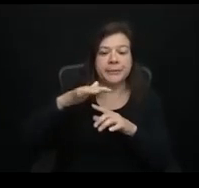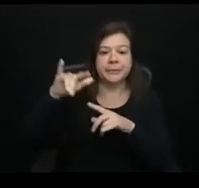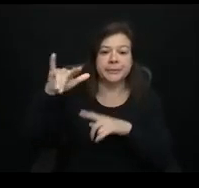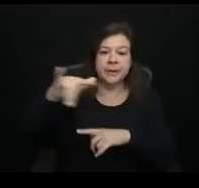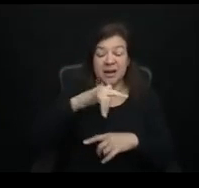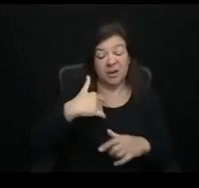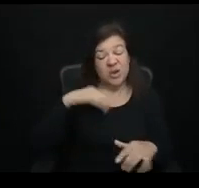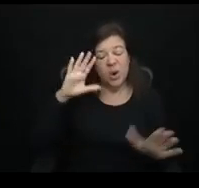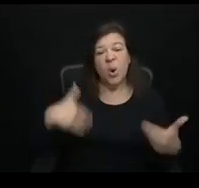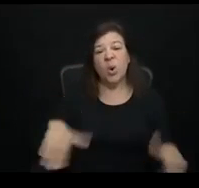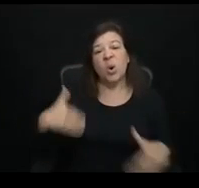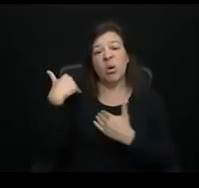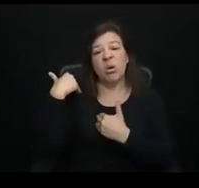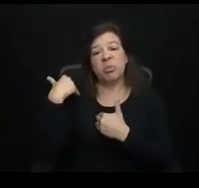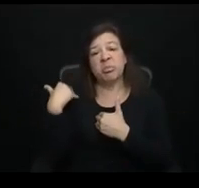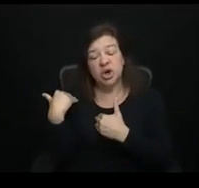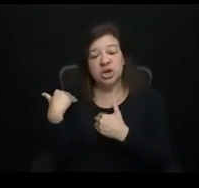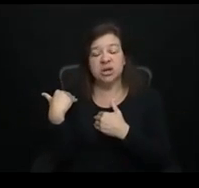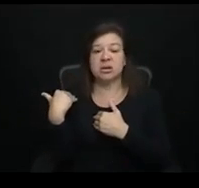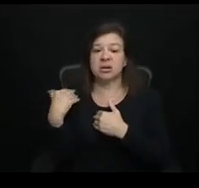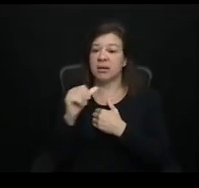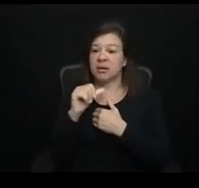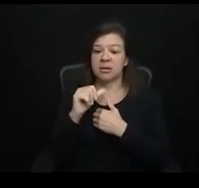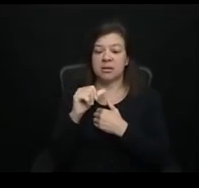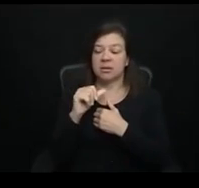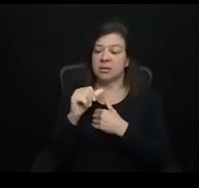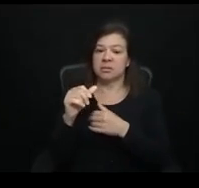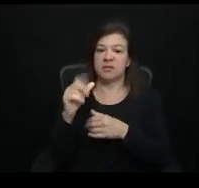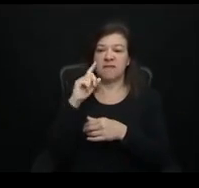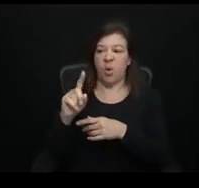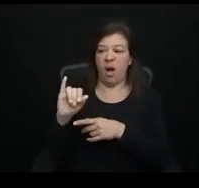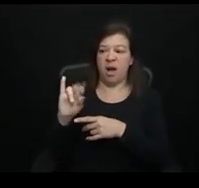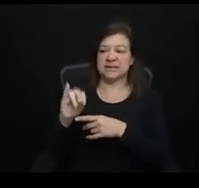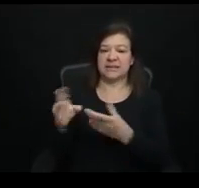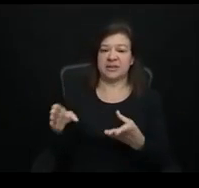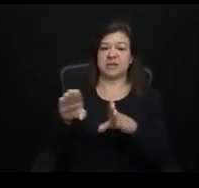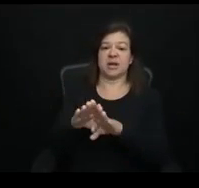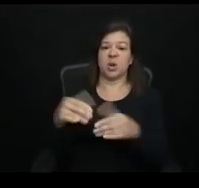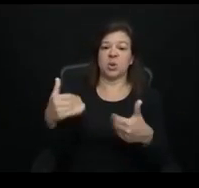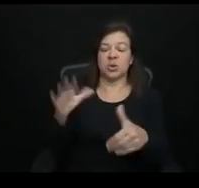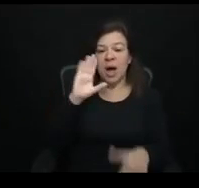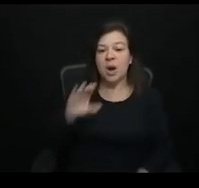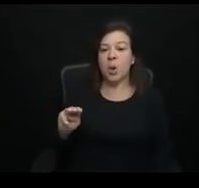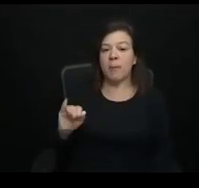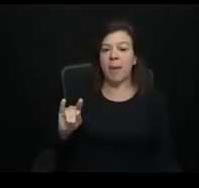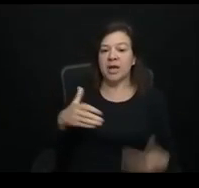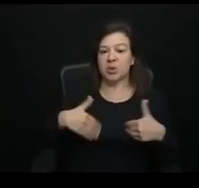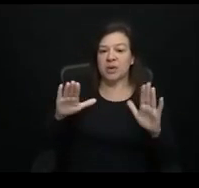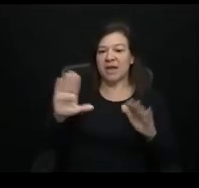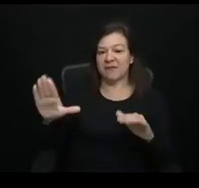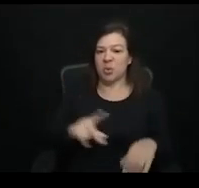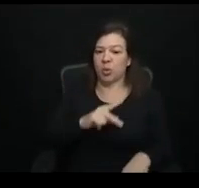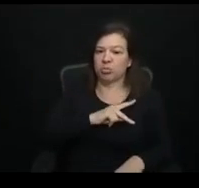to have that interstate open. So thanks, Mike and CDOT, and I know, Mike, you gave up some personal time to be here tonight. We